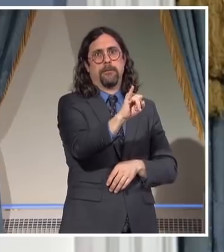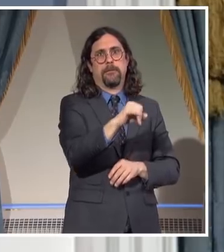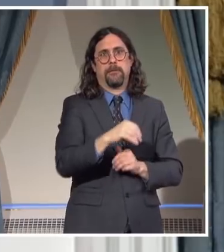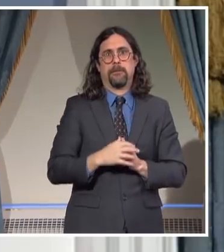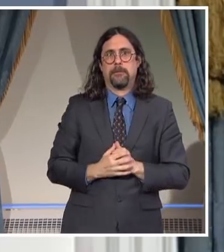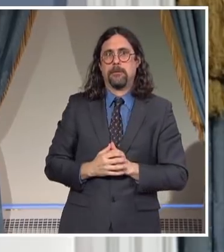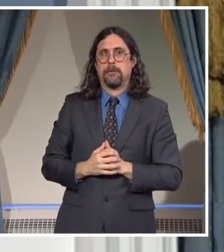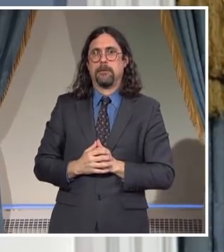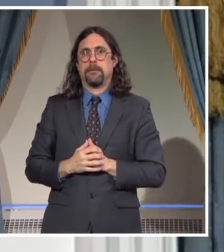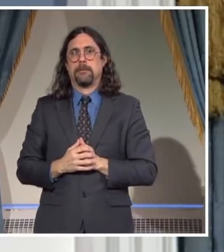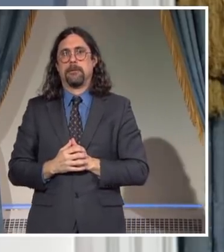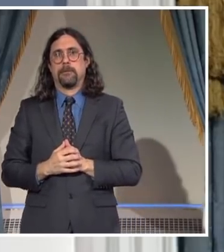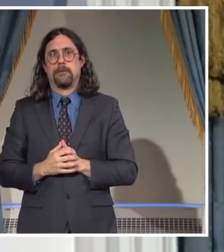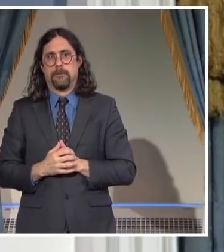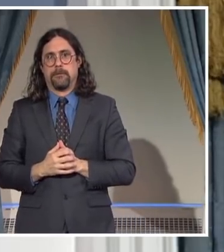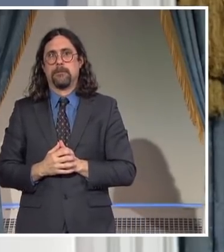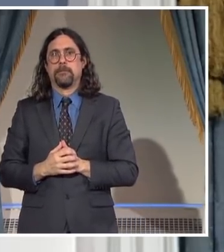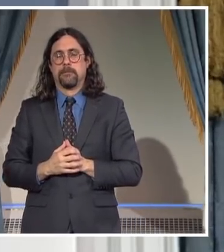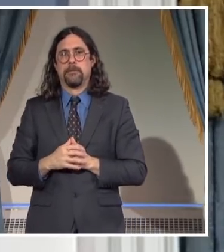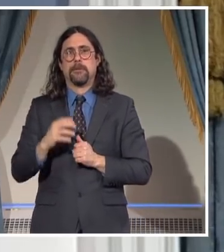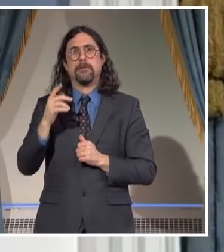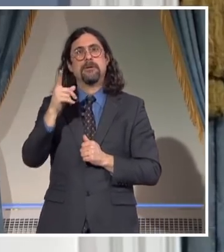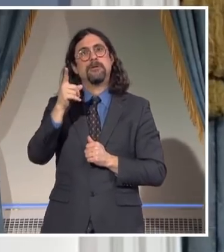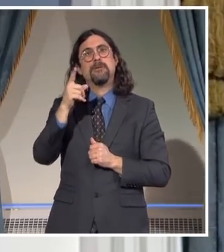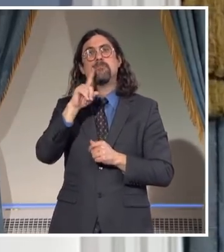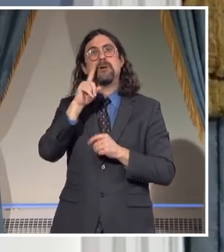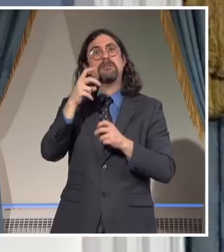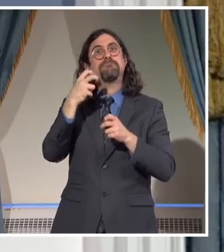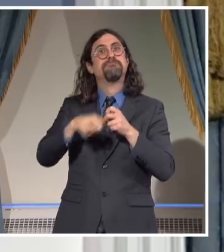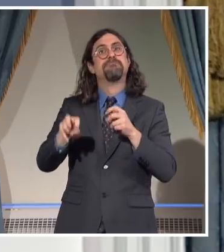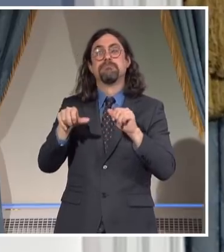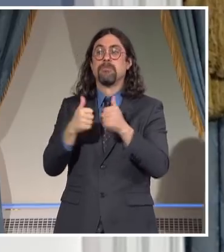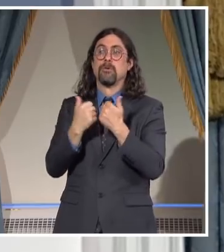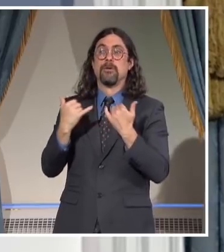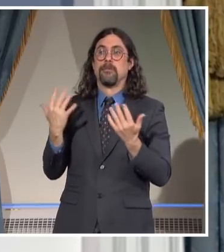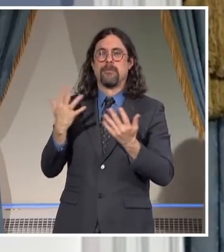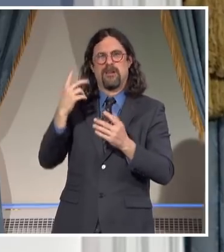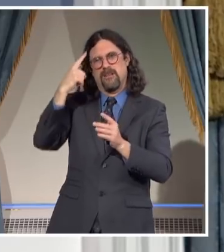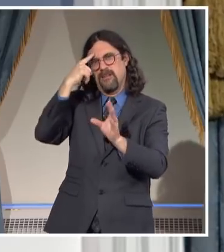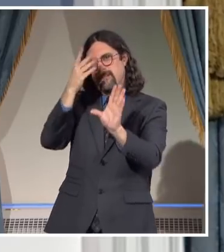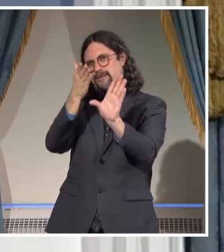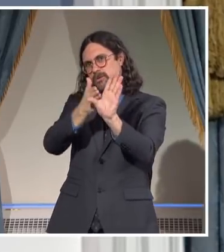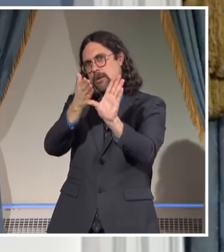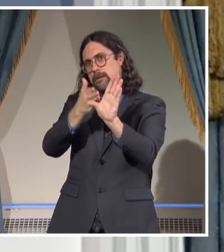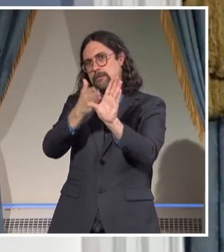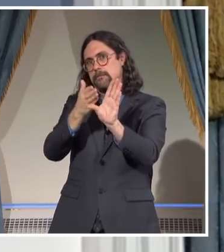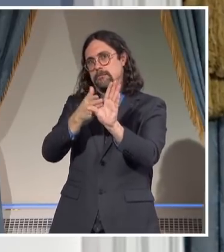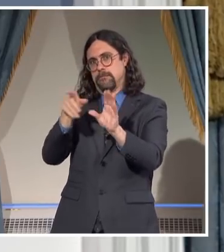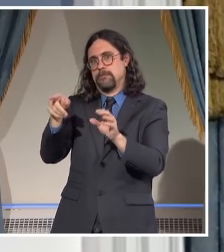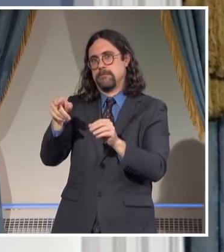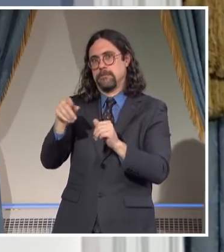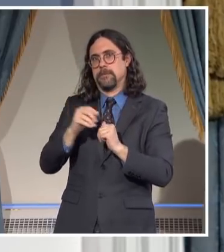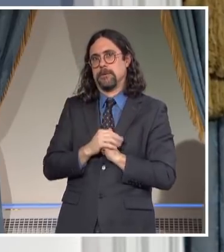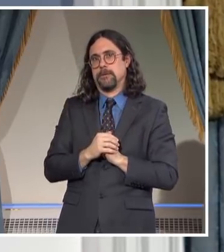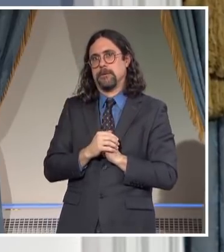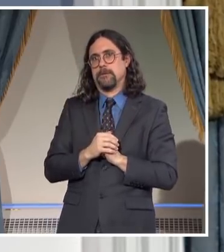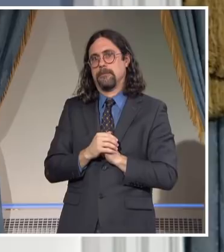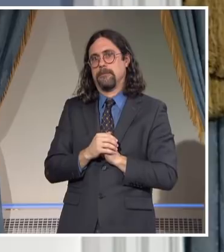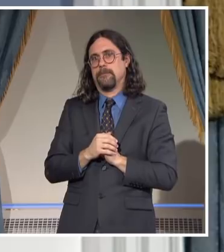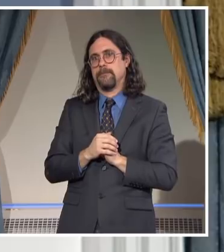of care, those people who are elderly and who have comorbid conditions